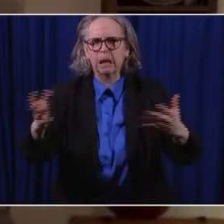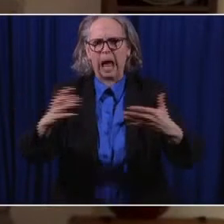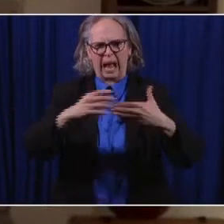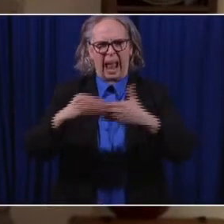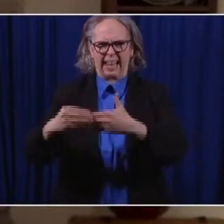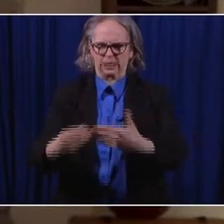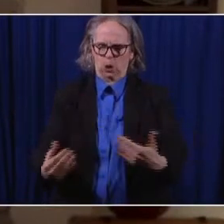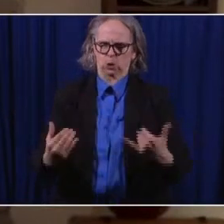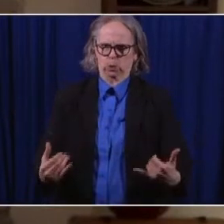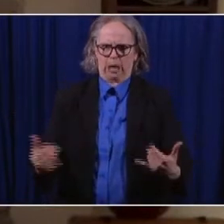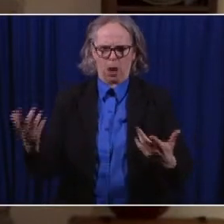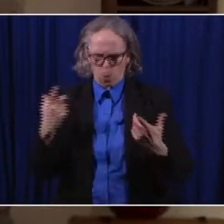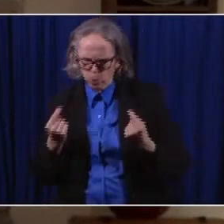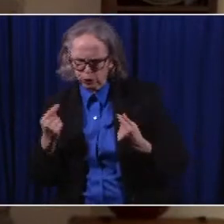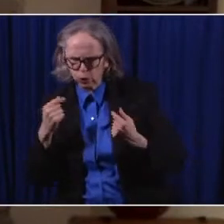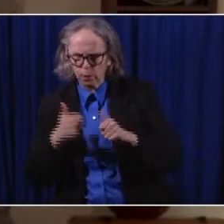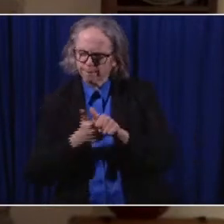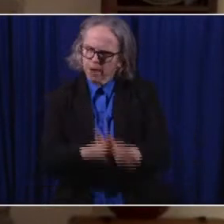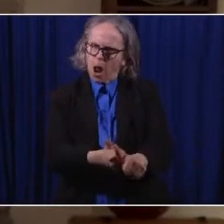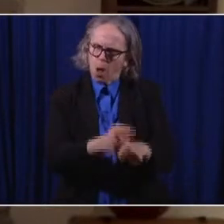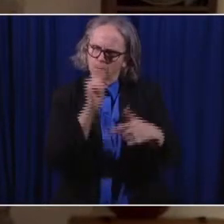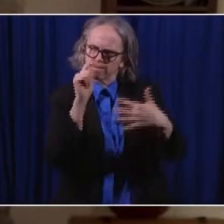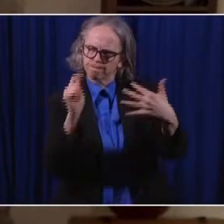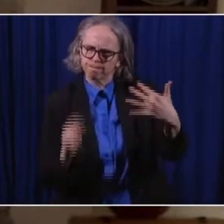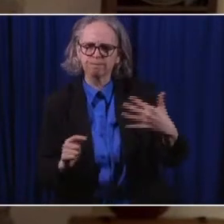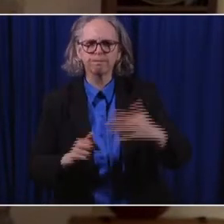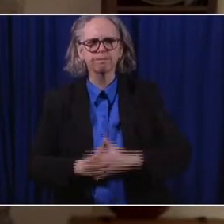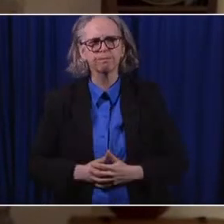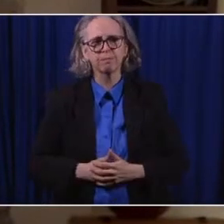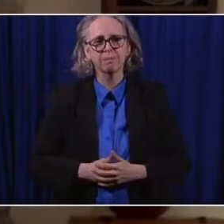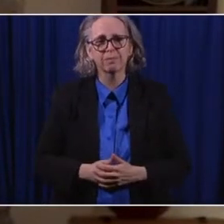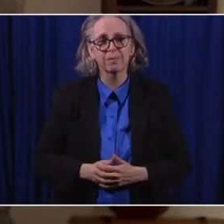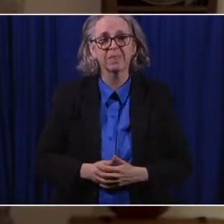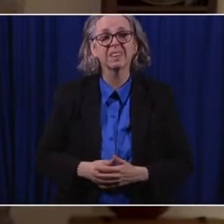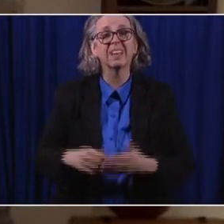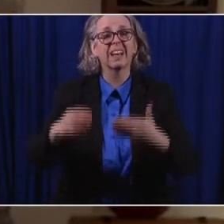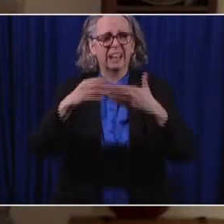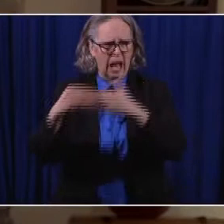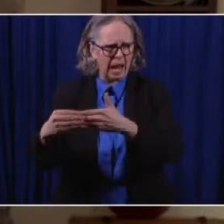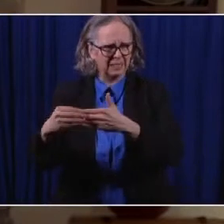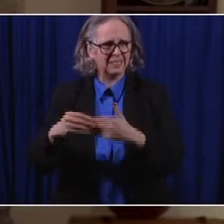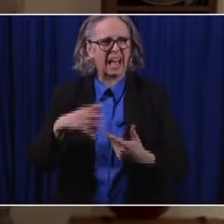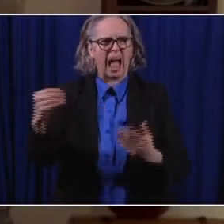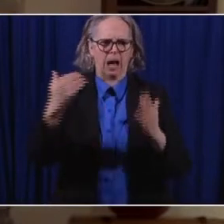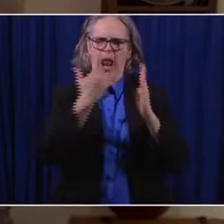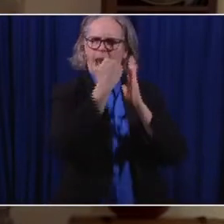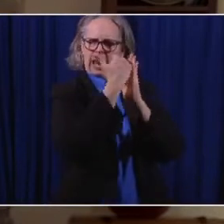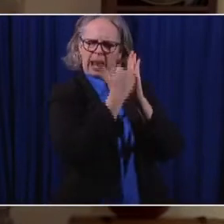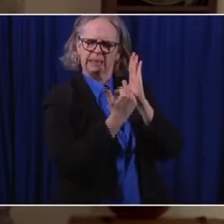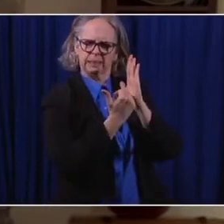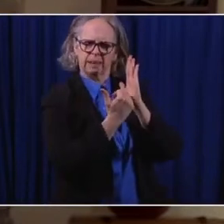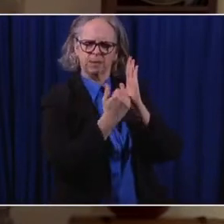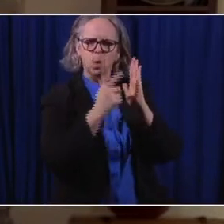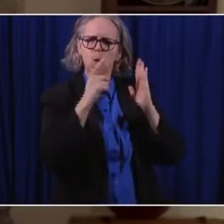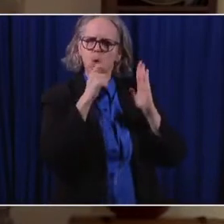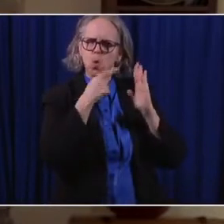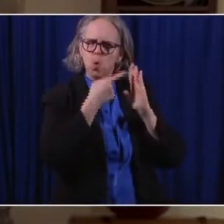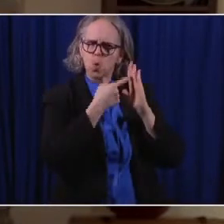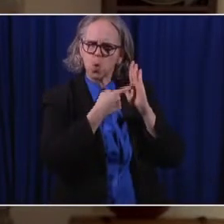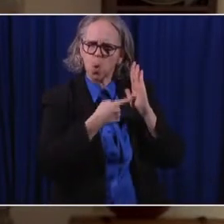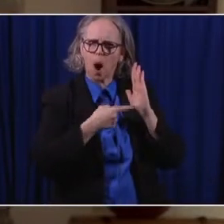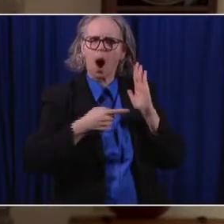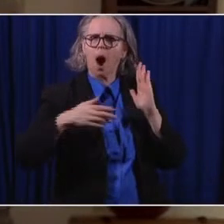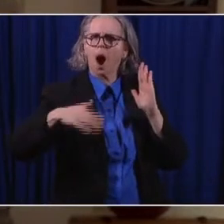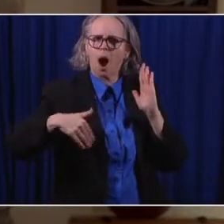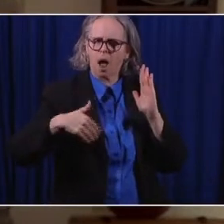same time, they will get a list of those places that are not being covered by someone else.